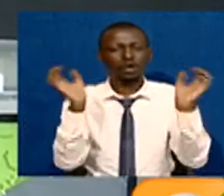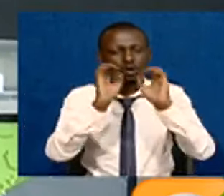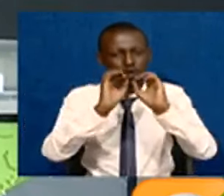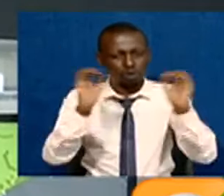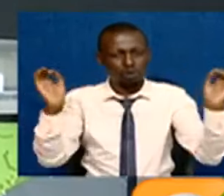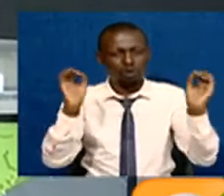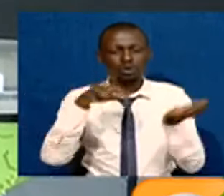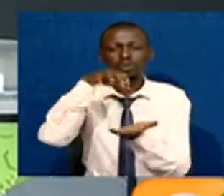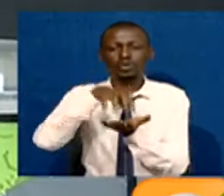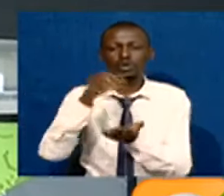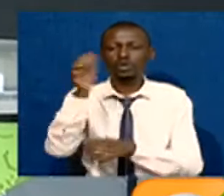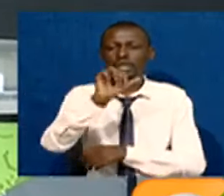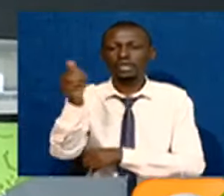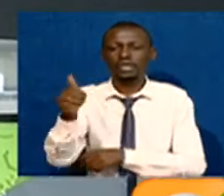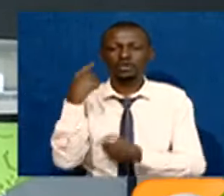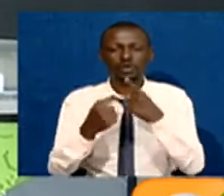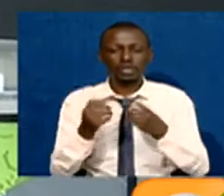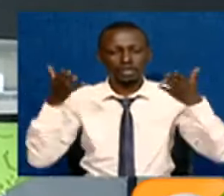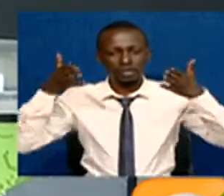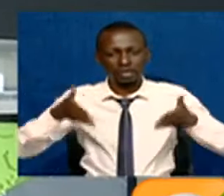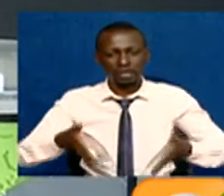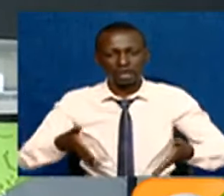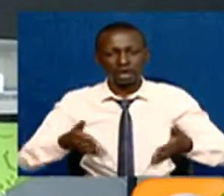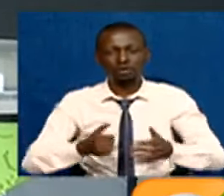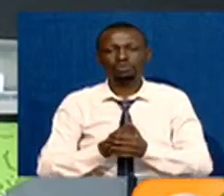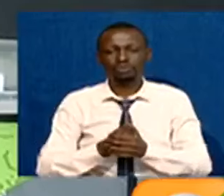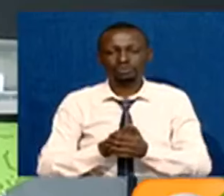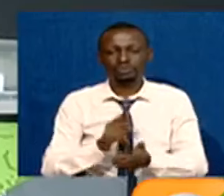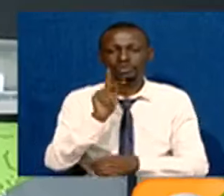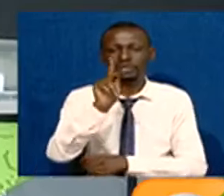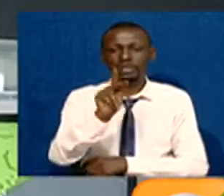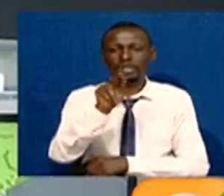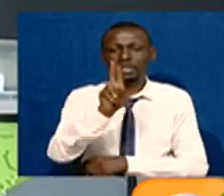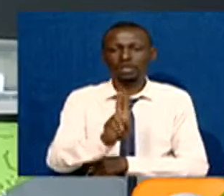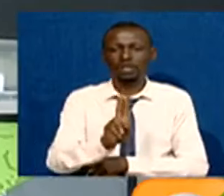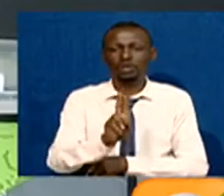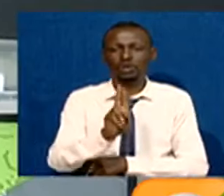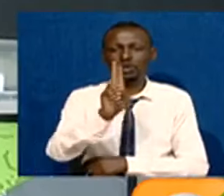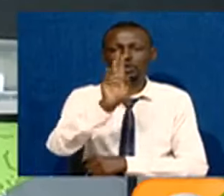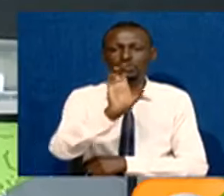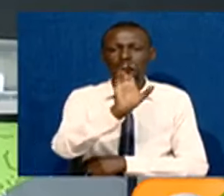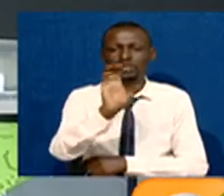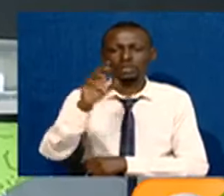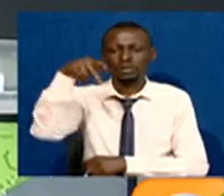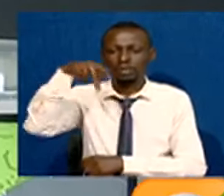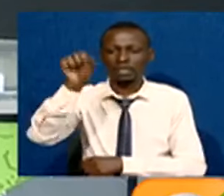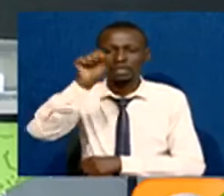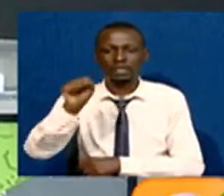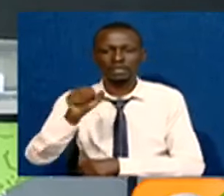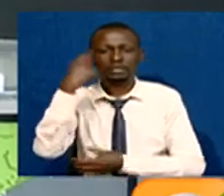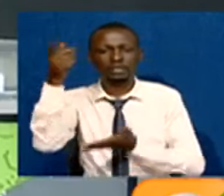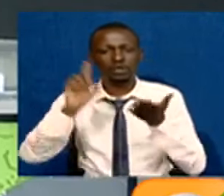the slots available this year. The Kenya Universities and Colleges Central Placement Service says